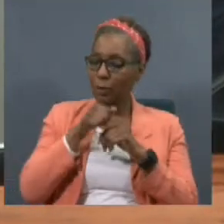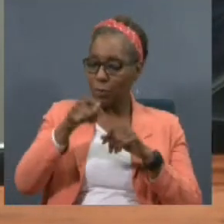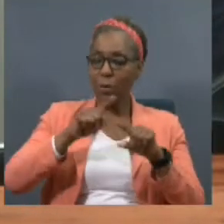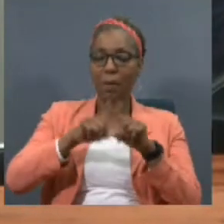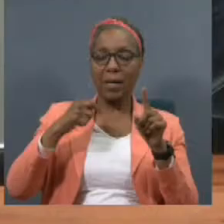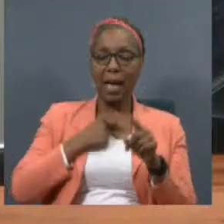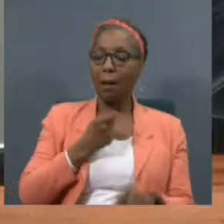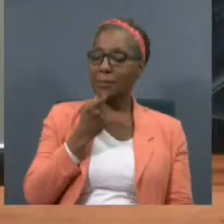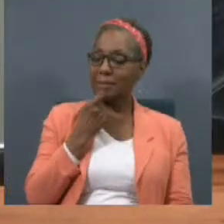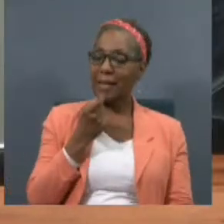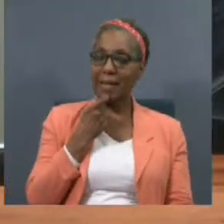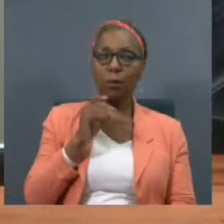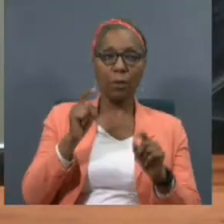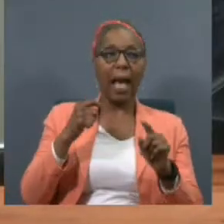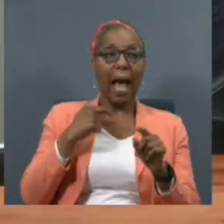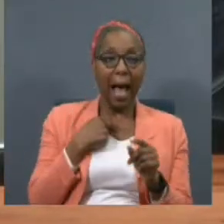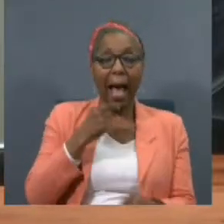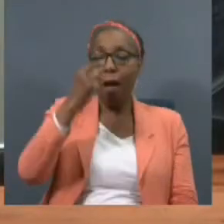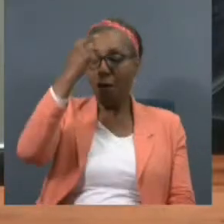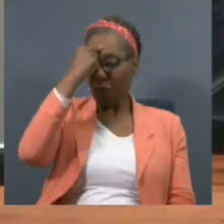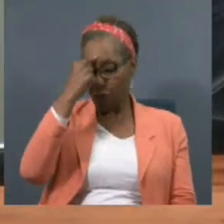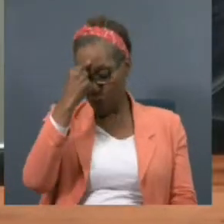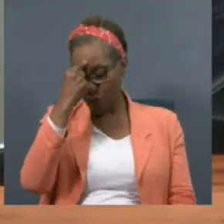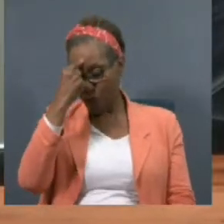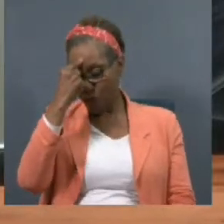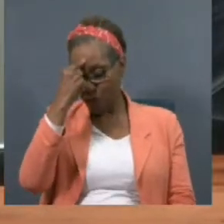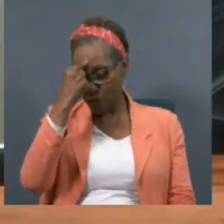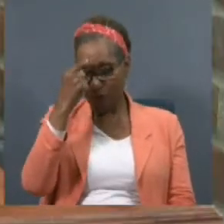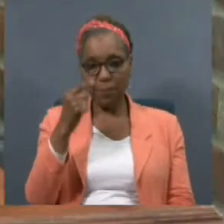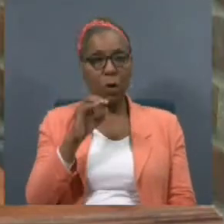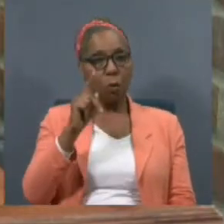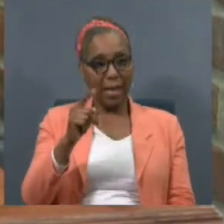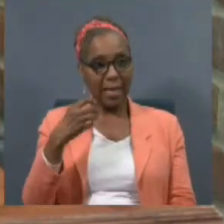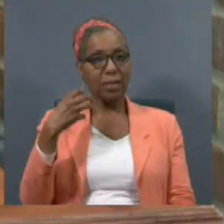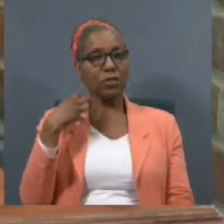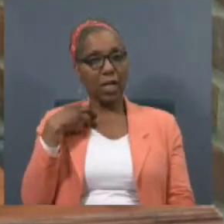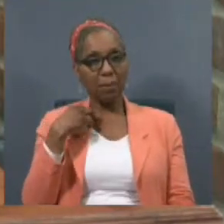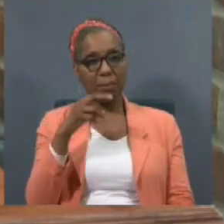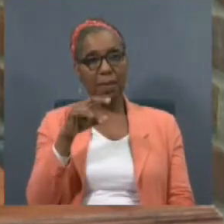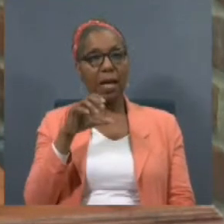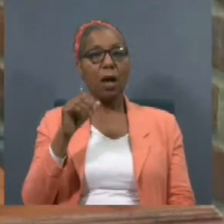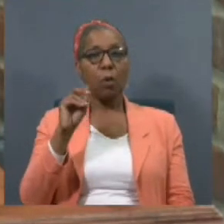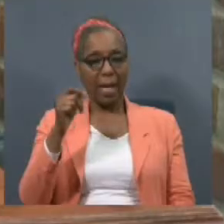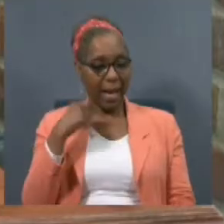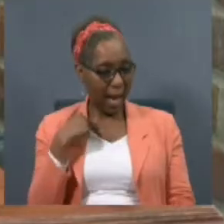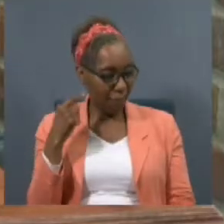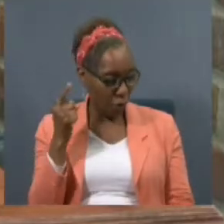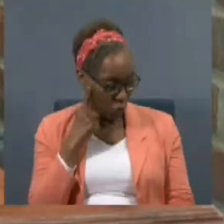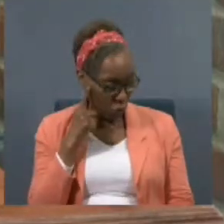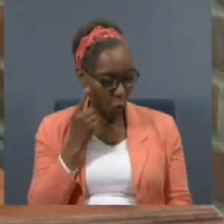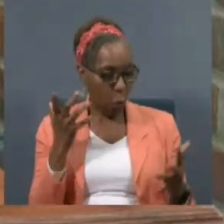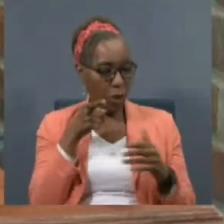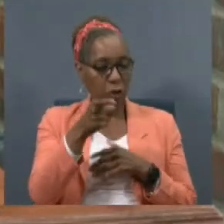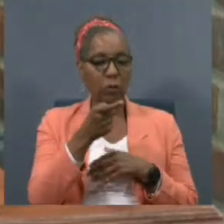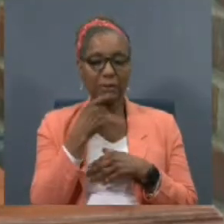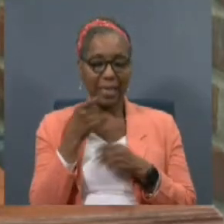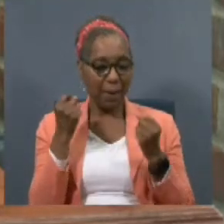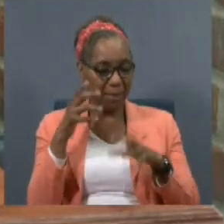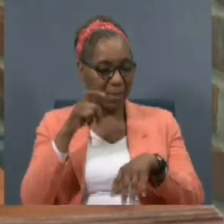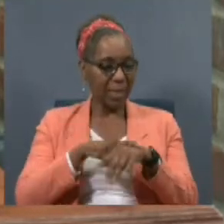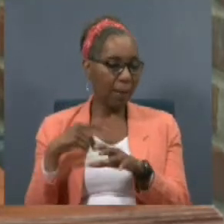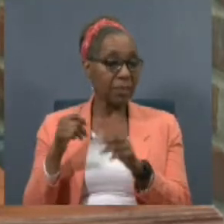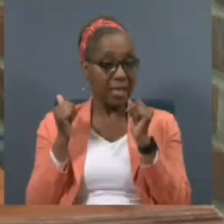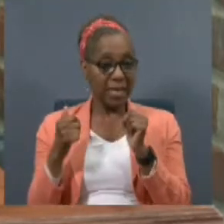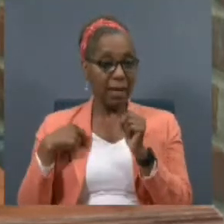I'm Please, saying move is, on. I was under the impression, Chair Vickers, I've heard what you've said multiple times. and Chair Russell, We can move on. and we all heard what you